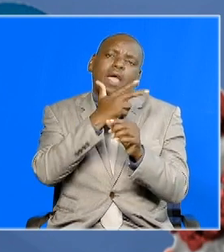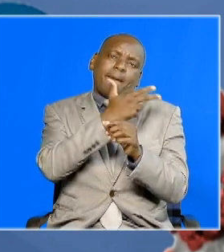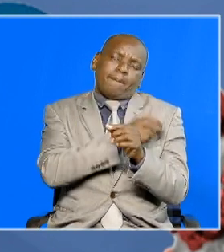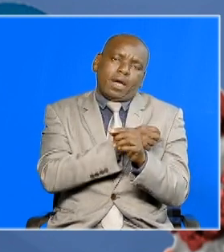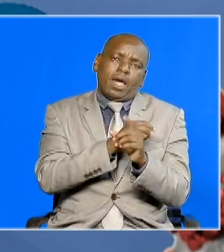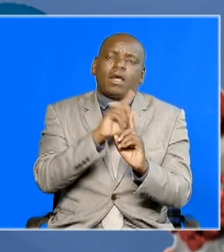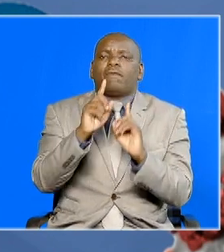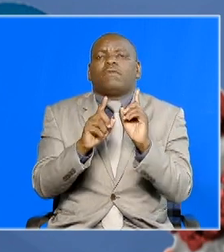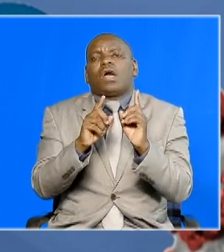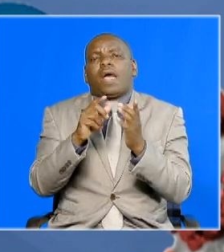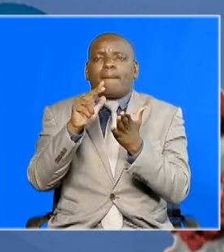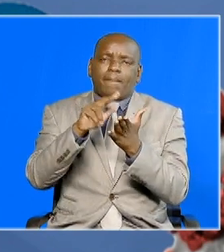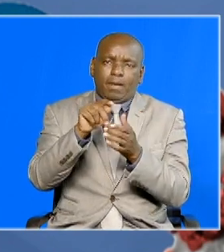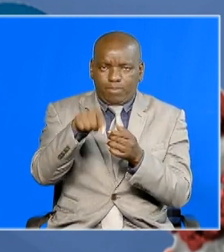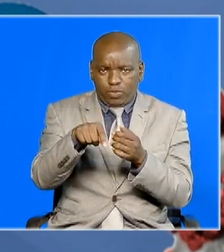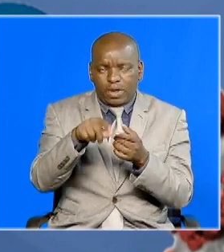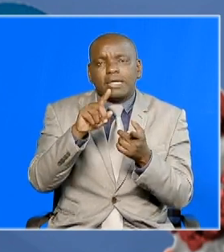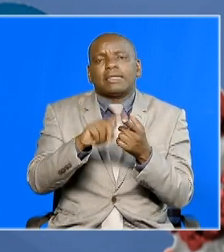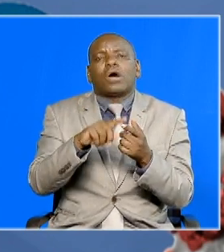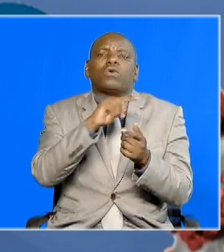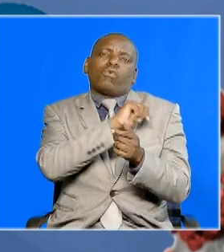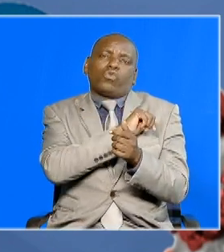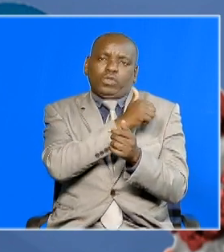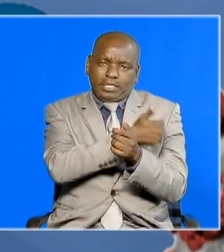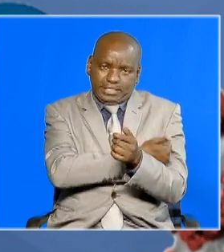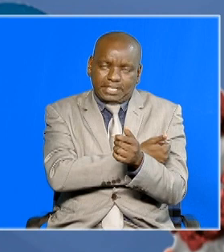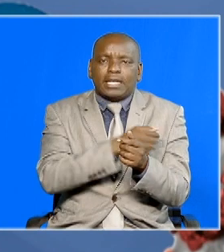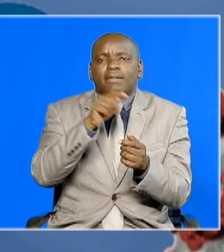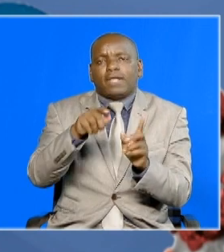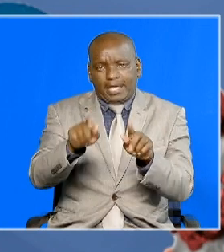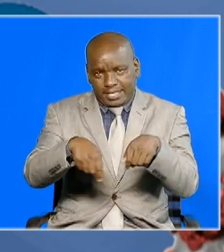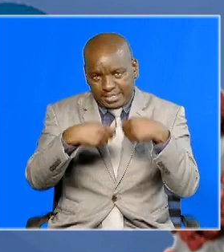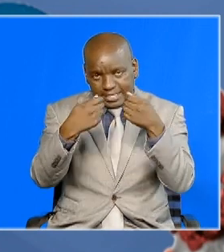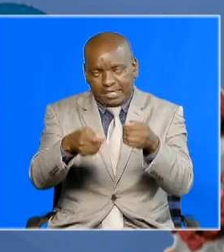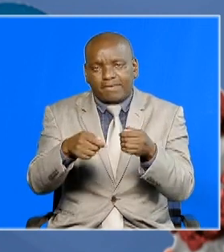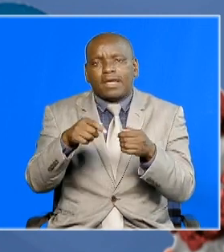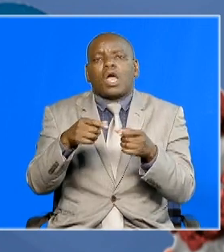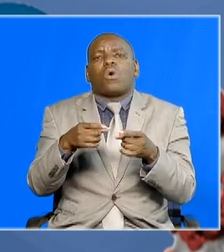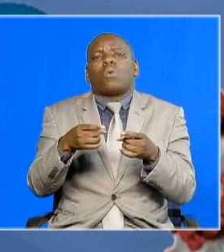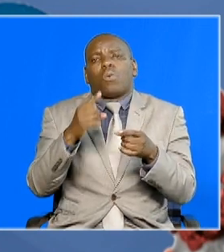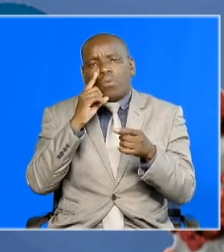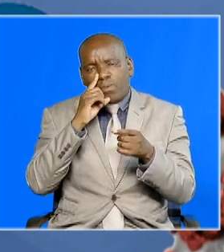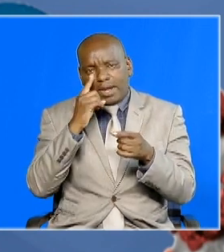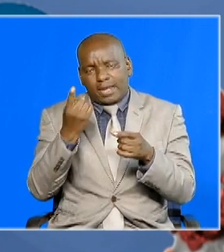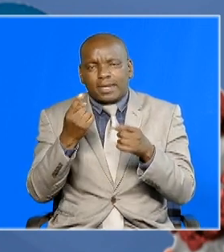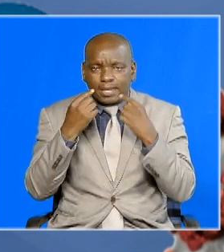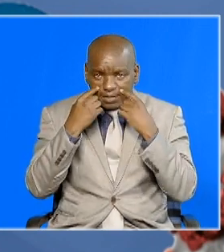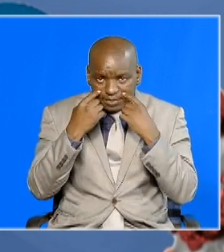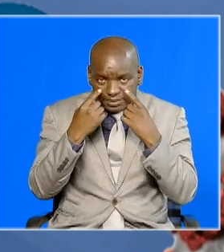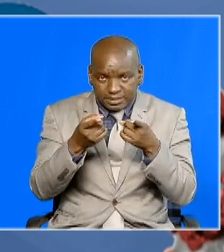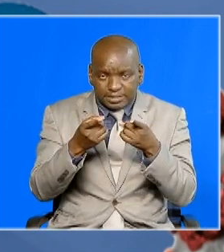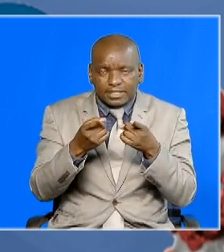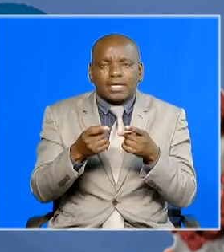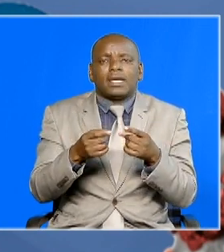vaccines for emergency use. This authorization is given when there is evidence